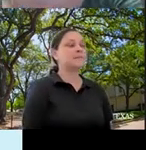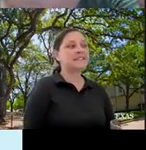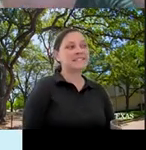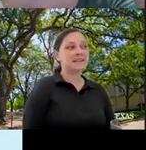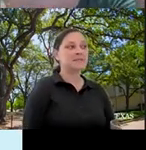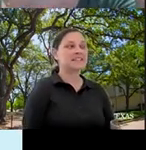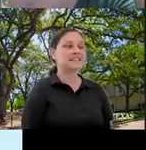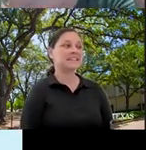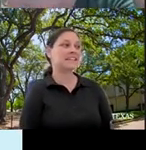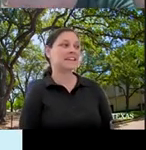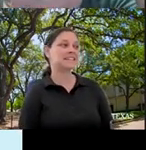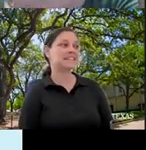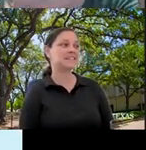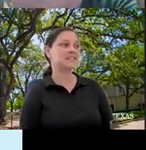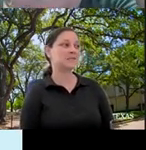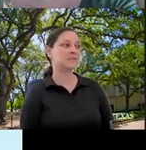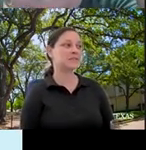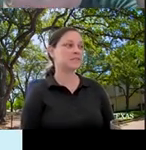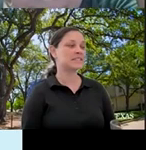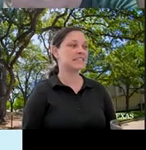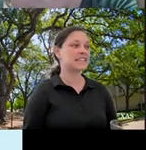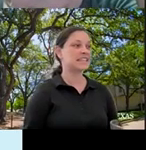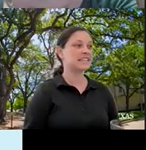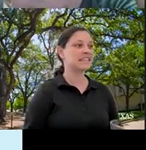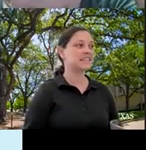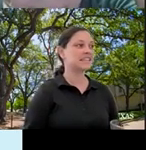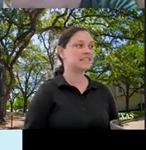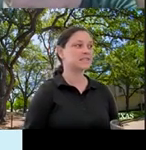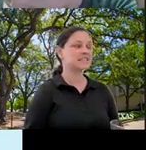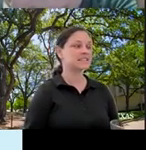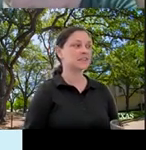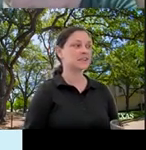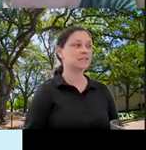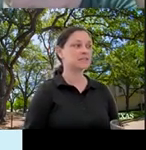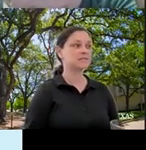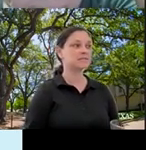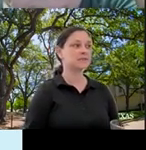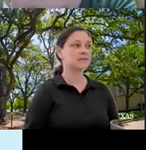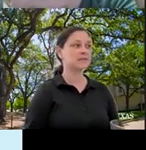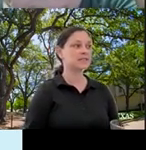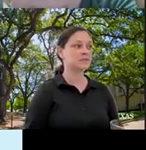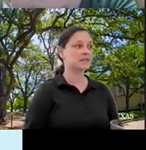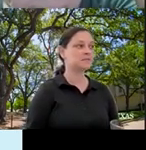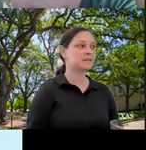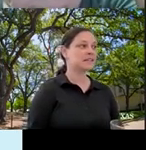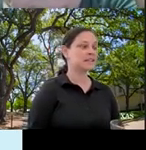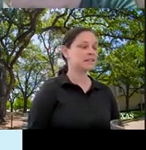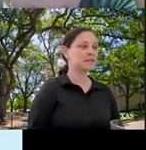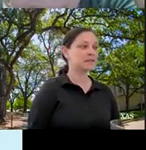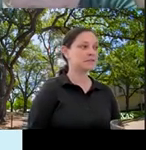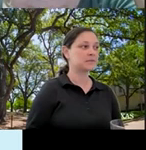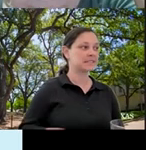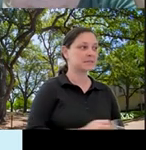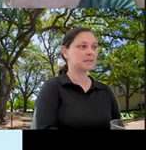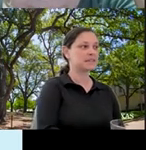Every family is able to get connected to the services they need, and the services are inclusive for all children,